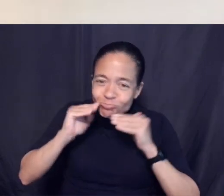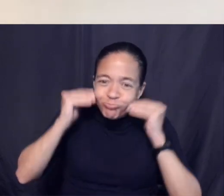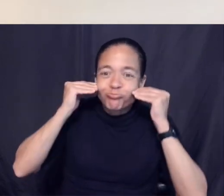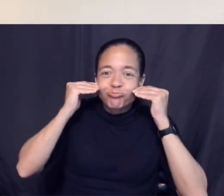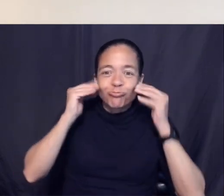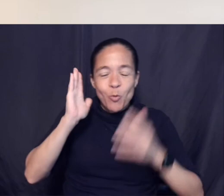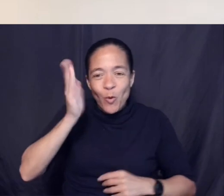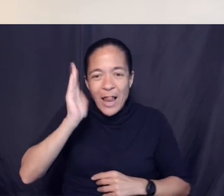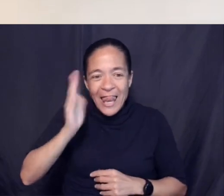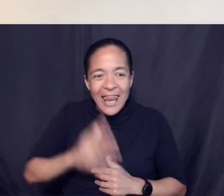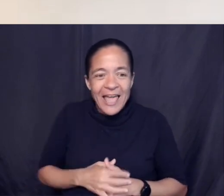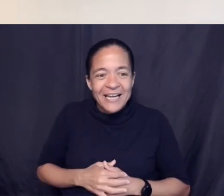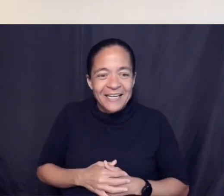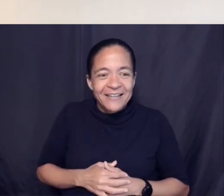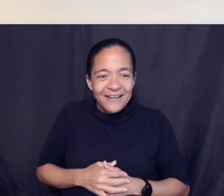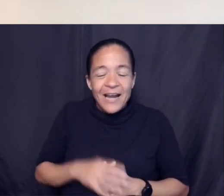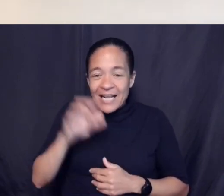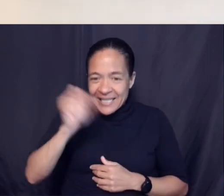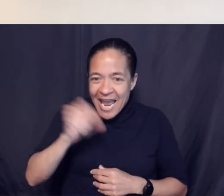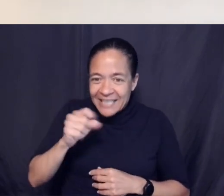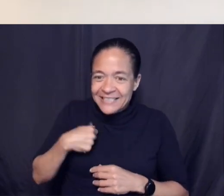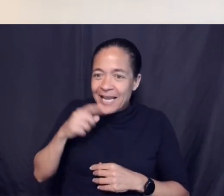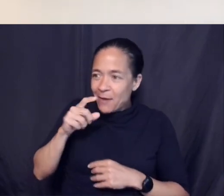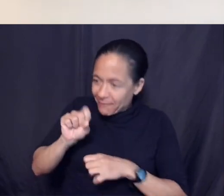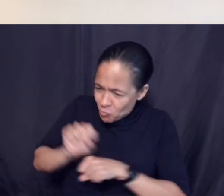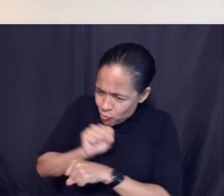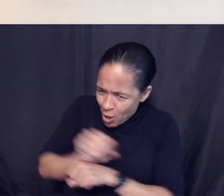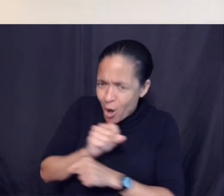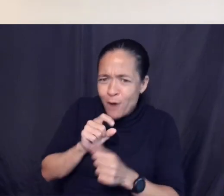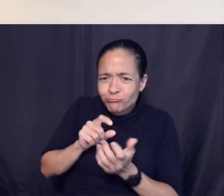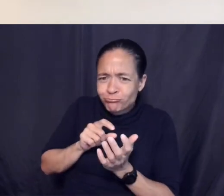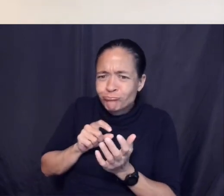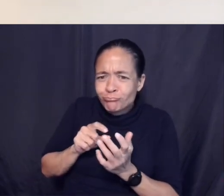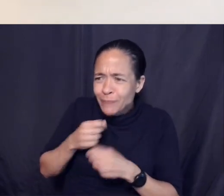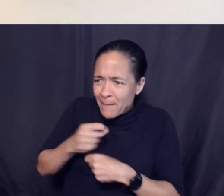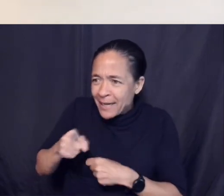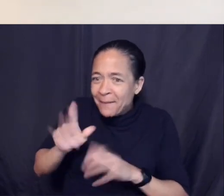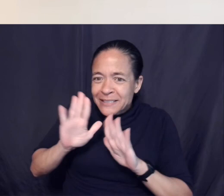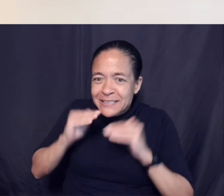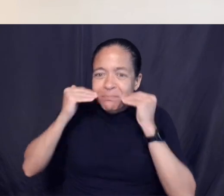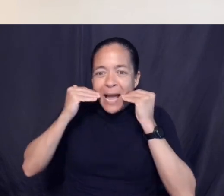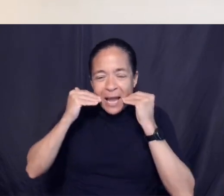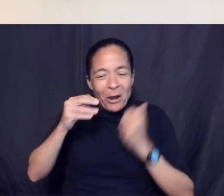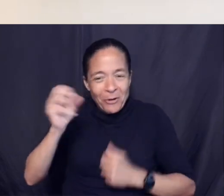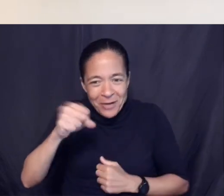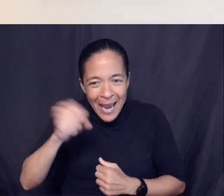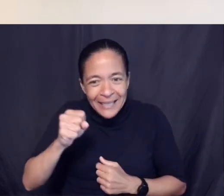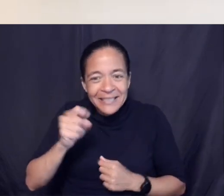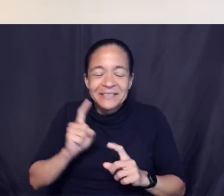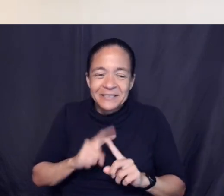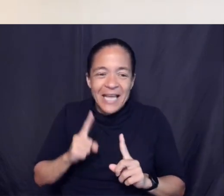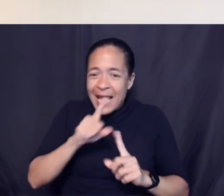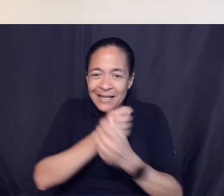you this big smile. And so you have to work for it. And I love that about him. Like you have to work for the smiles and the